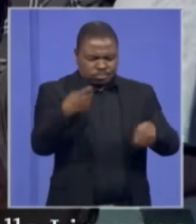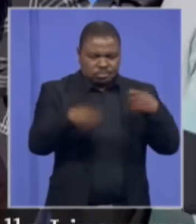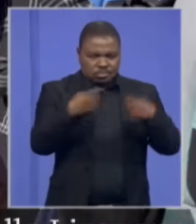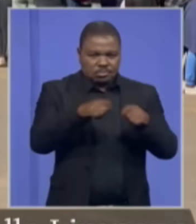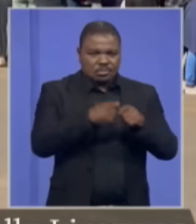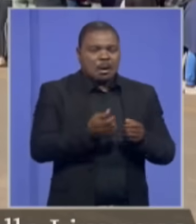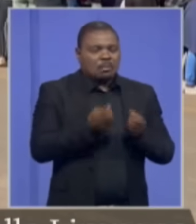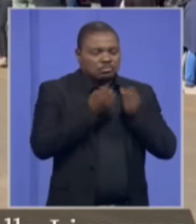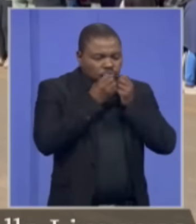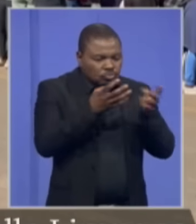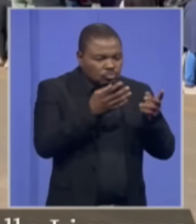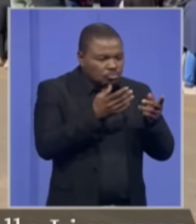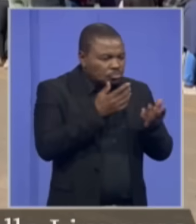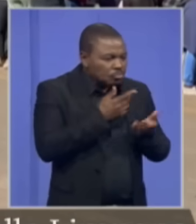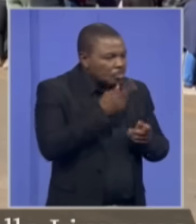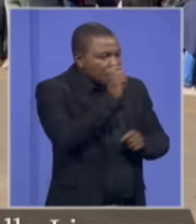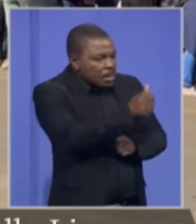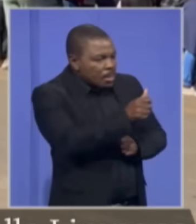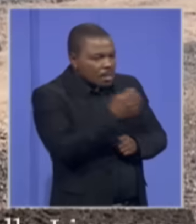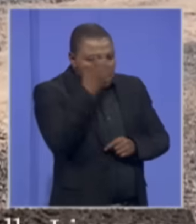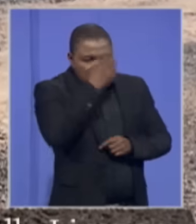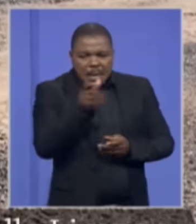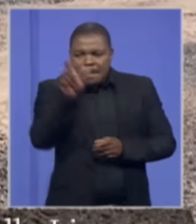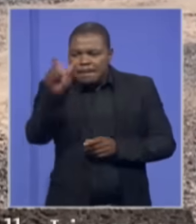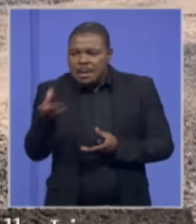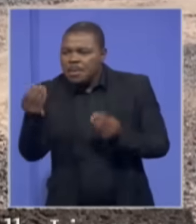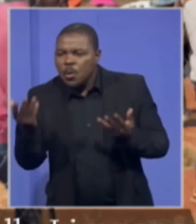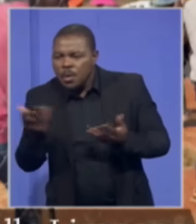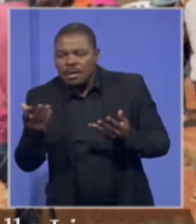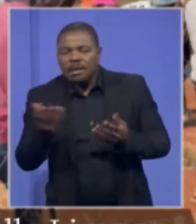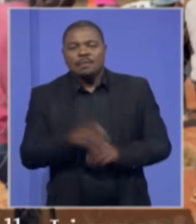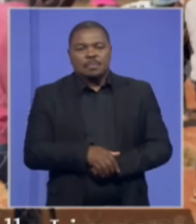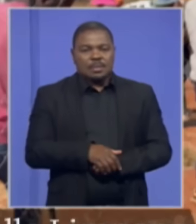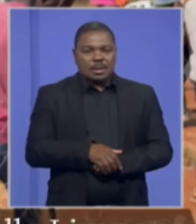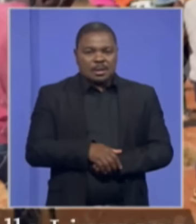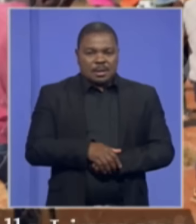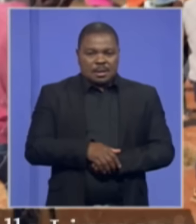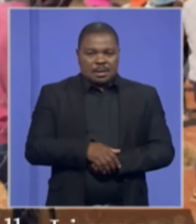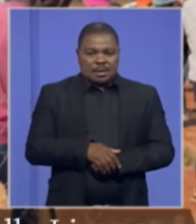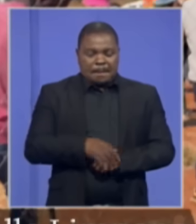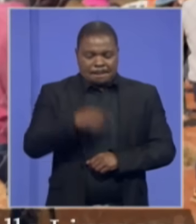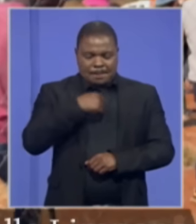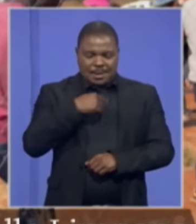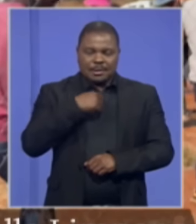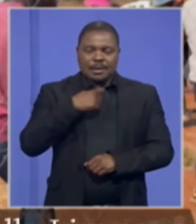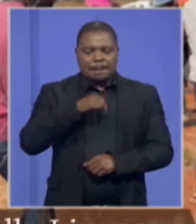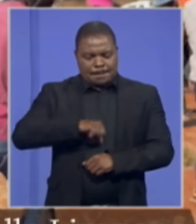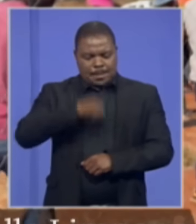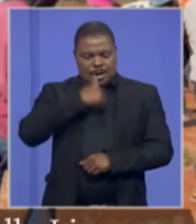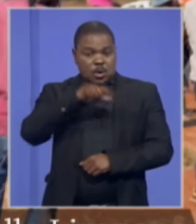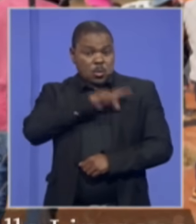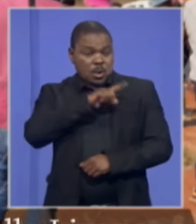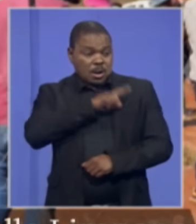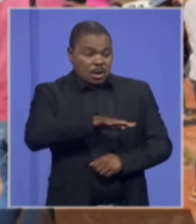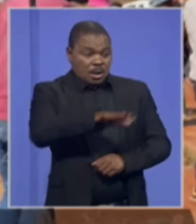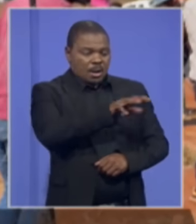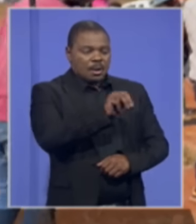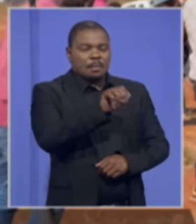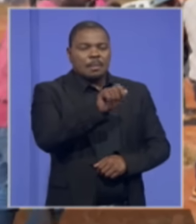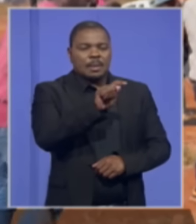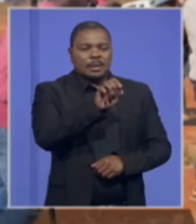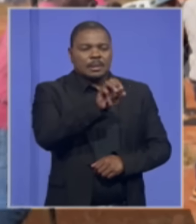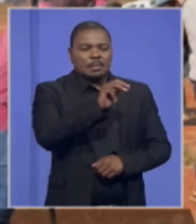ya setšo go ba thuša go hwetša motswa sehlabelo. Ke ntho e ntšhile gore ke be motlotlo ka kudu gore ke kgone go thuša kgoro ya matemane le setšhaba